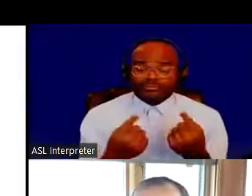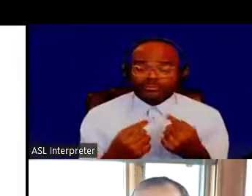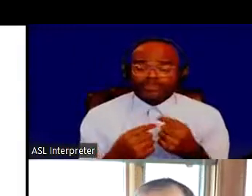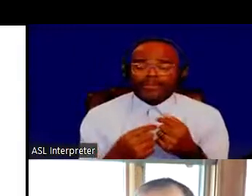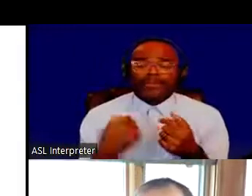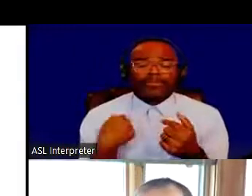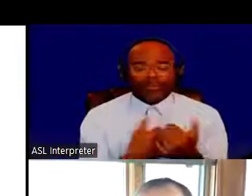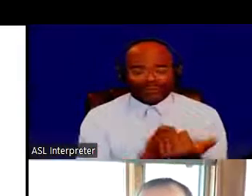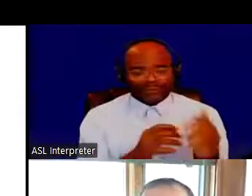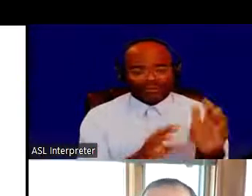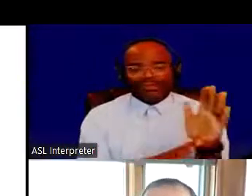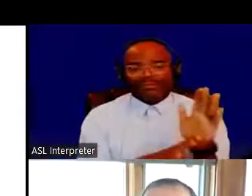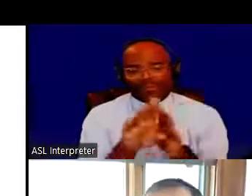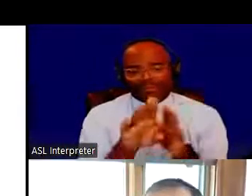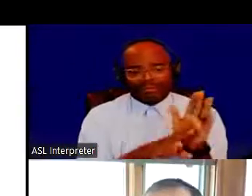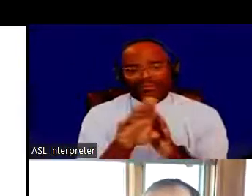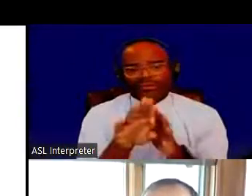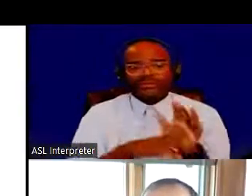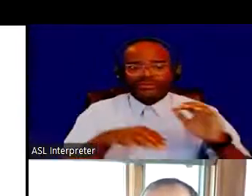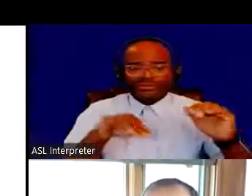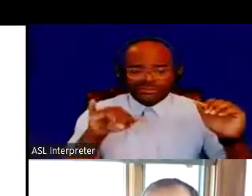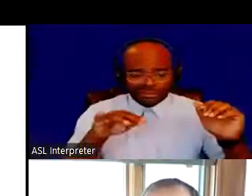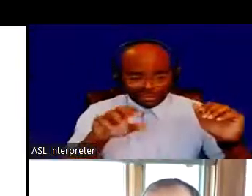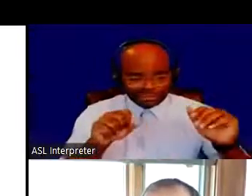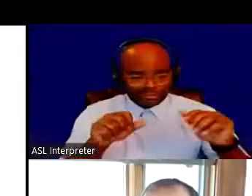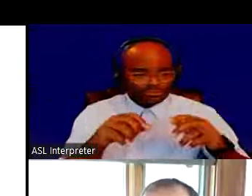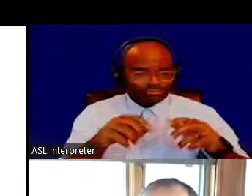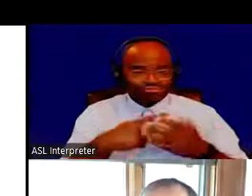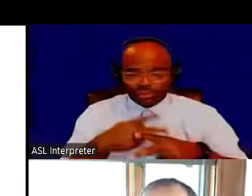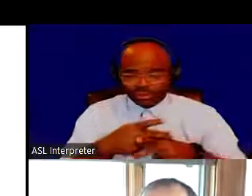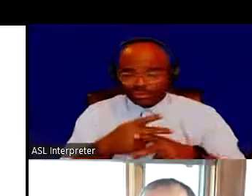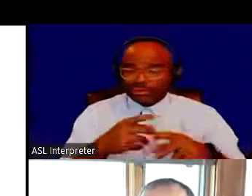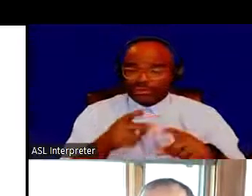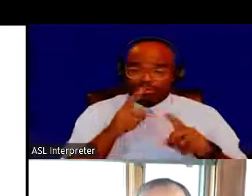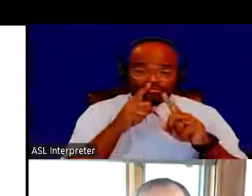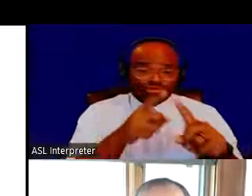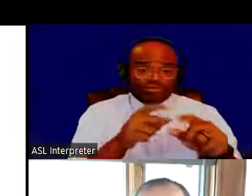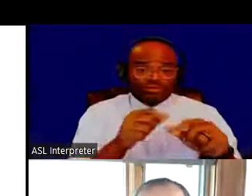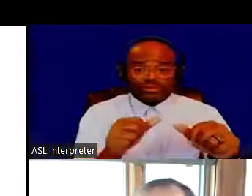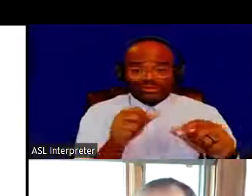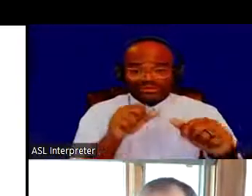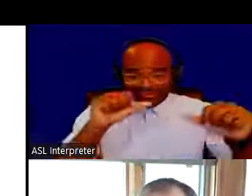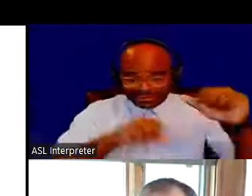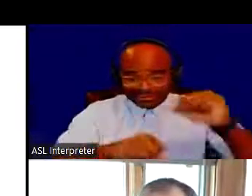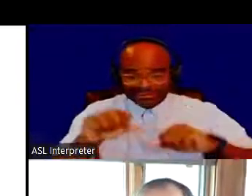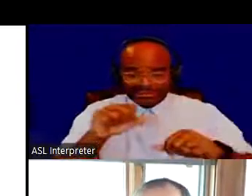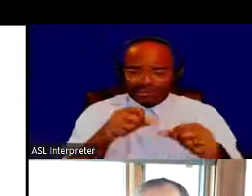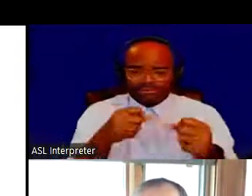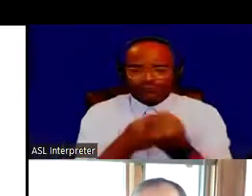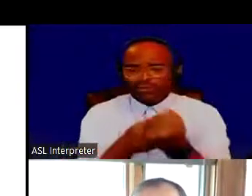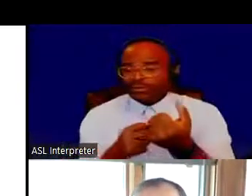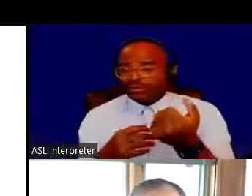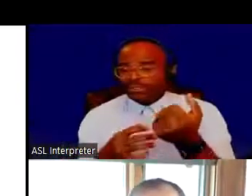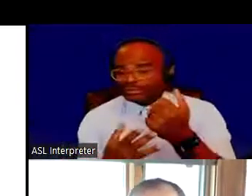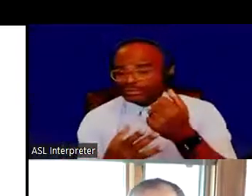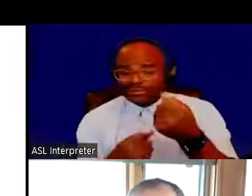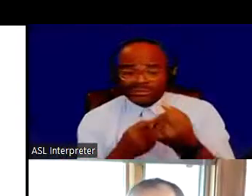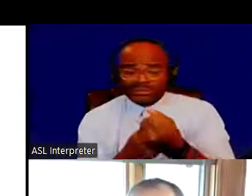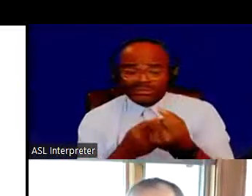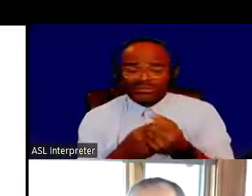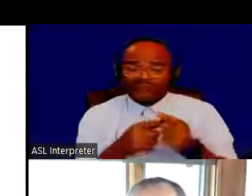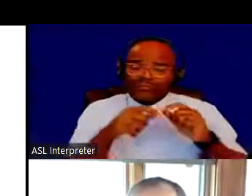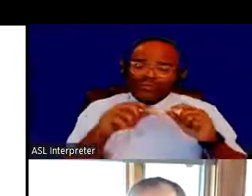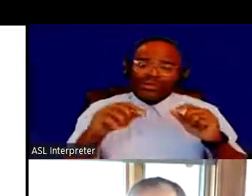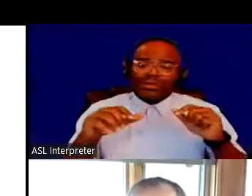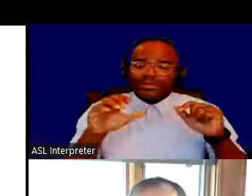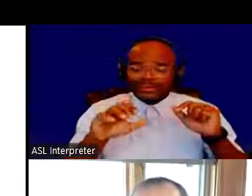develop synthesis products, foster communication, we pursue science, and provide technical assistance on climate change adaptation